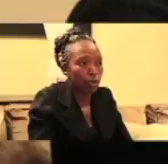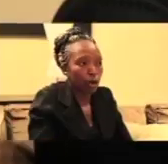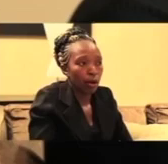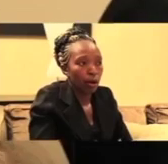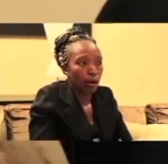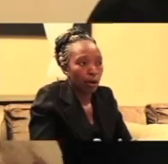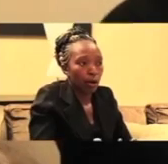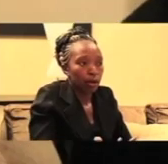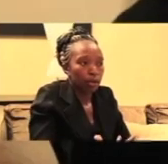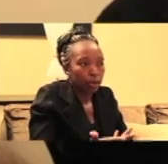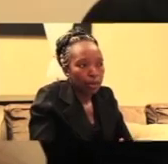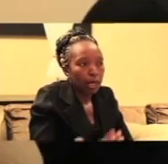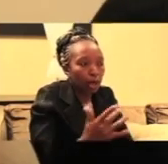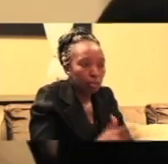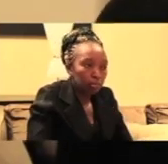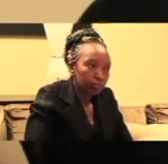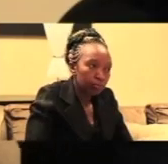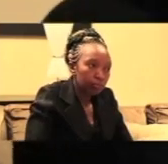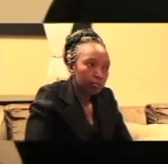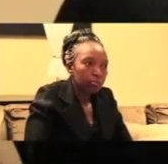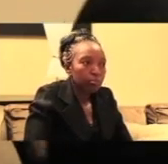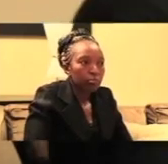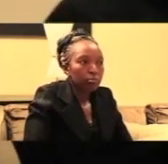true. So they came